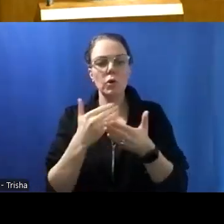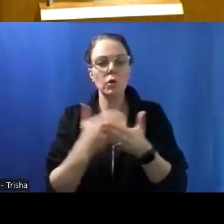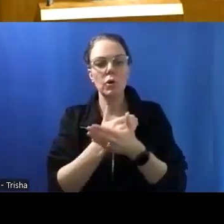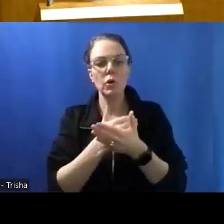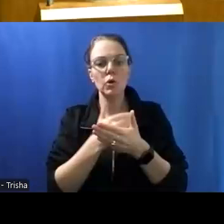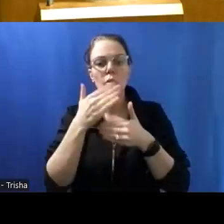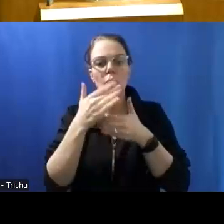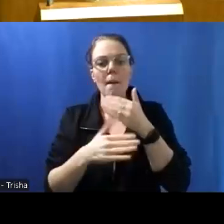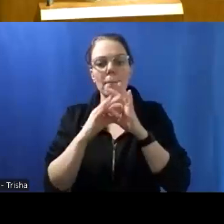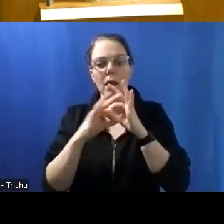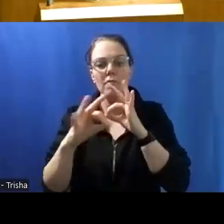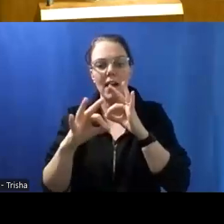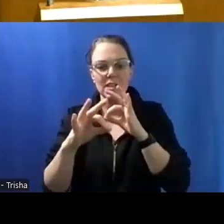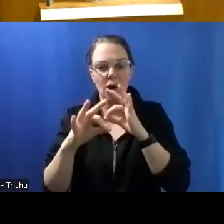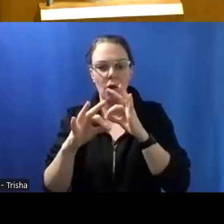abnormal blood vessel growth.